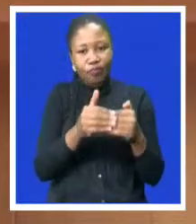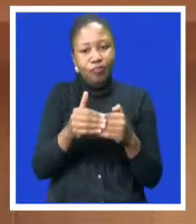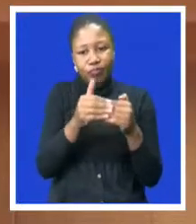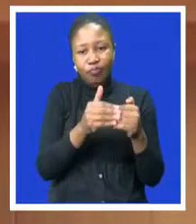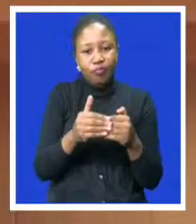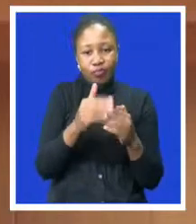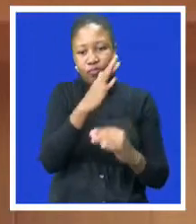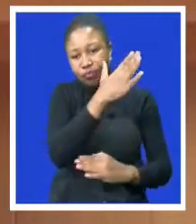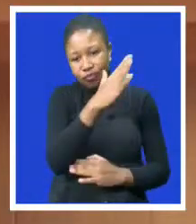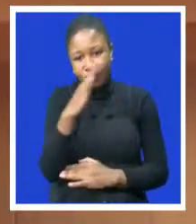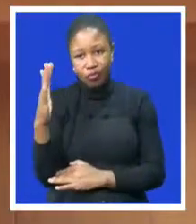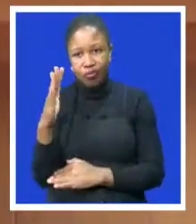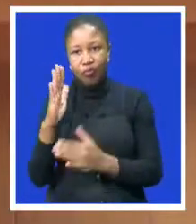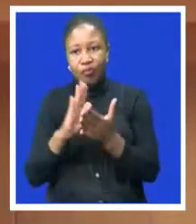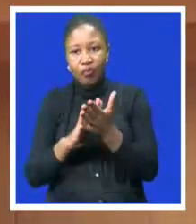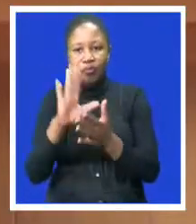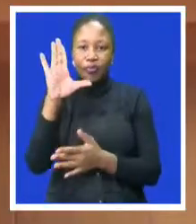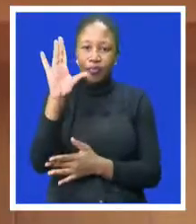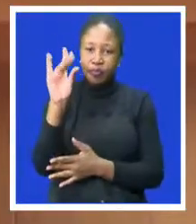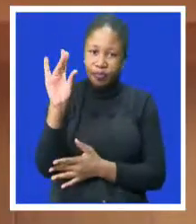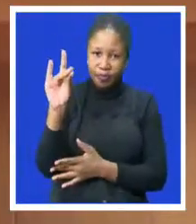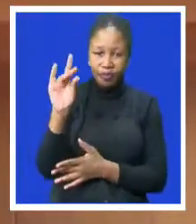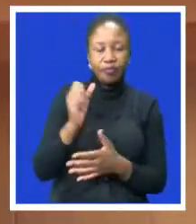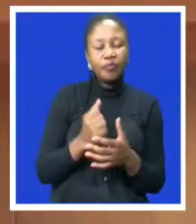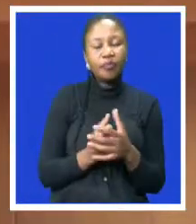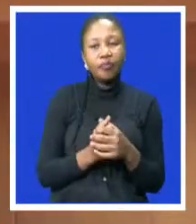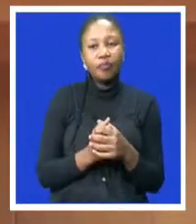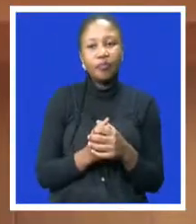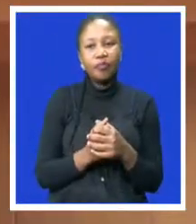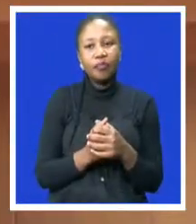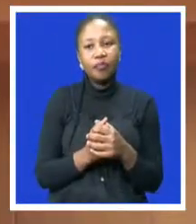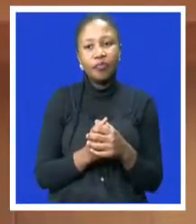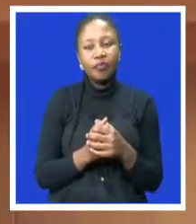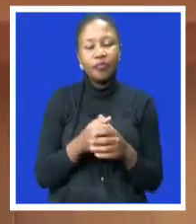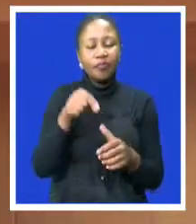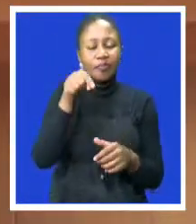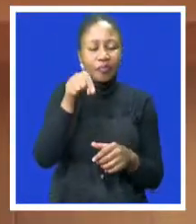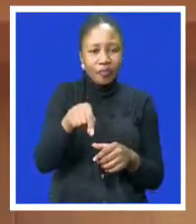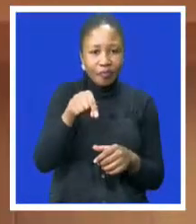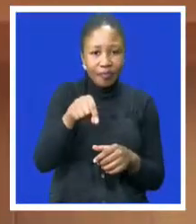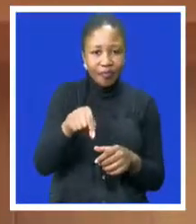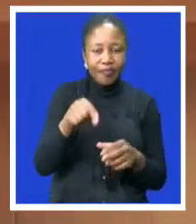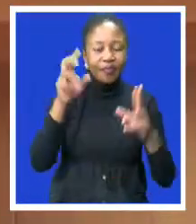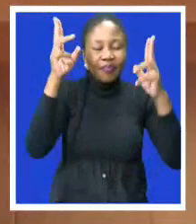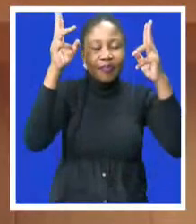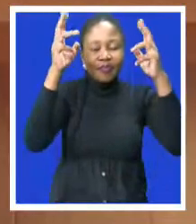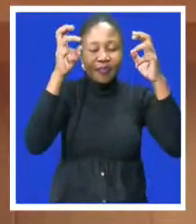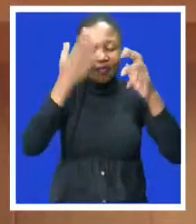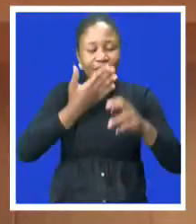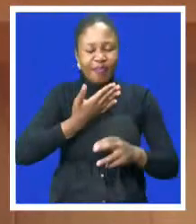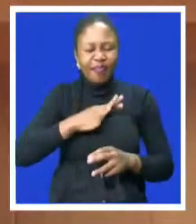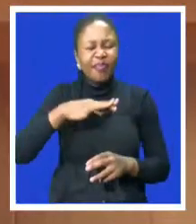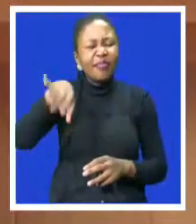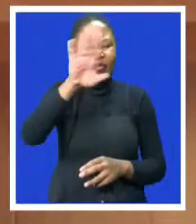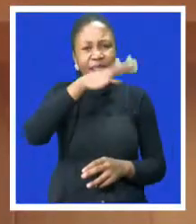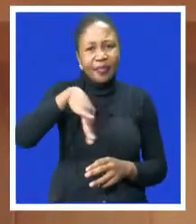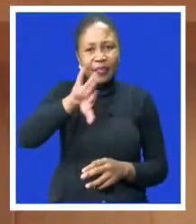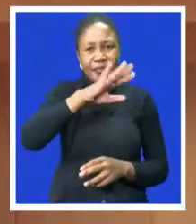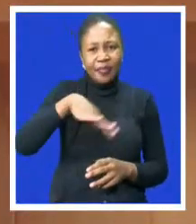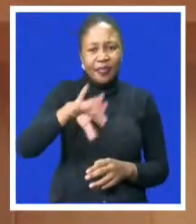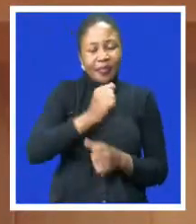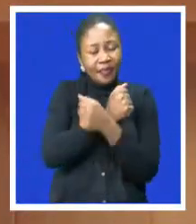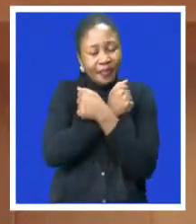you just to appreciate nature. It will also make you to acknowledge God for taking care of